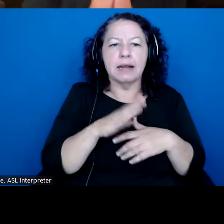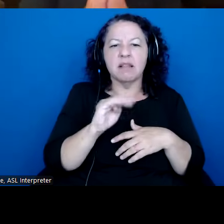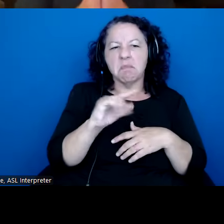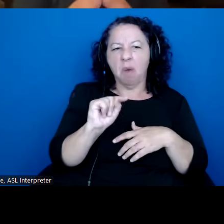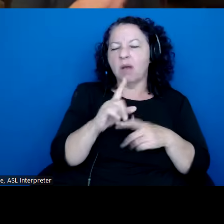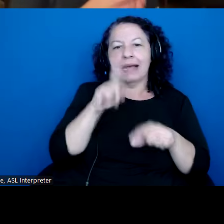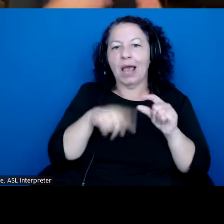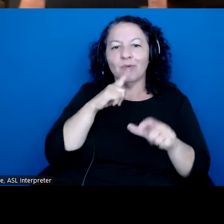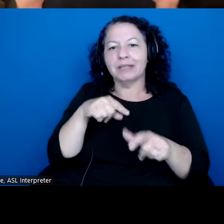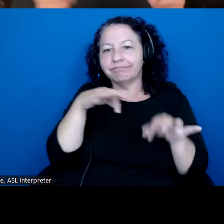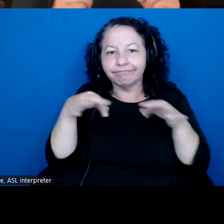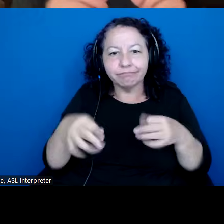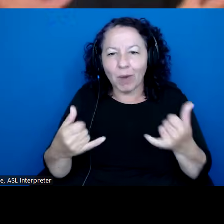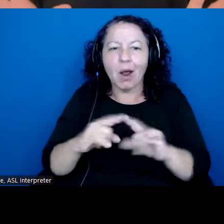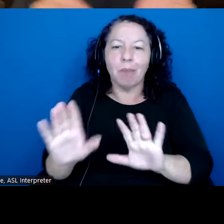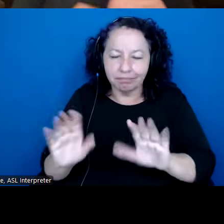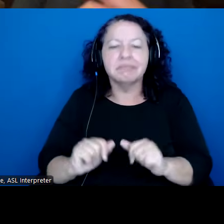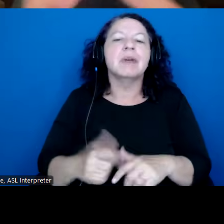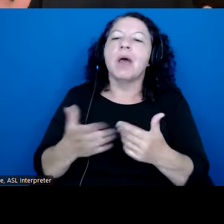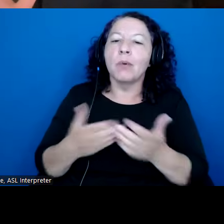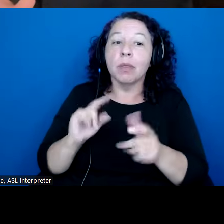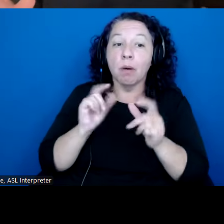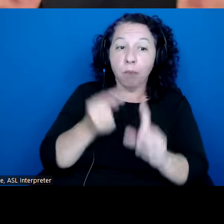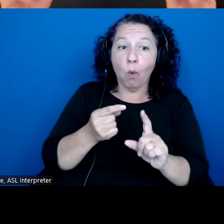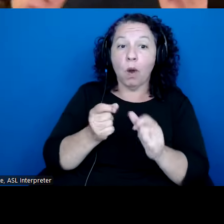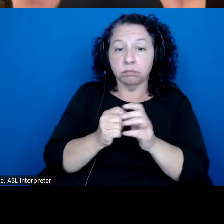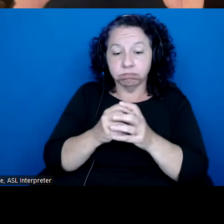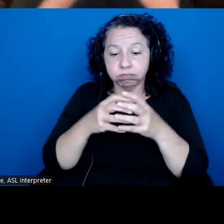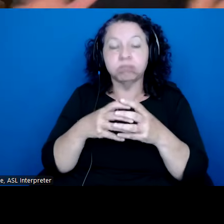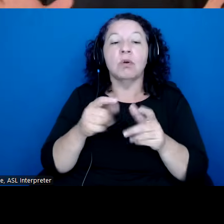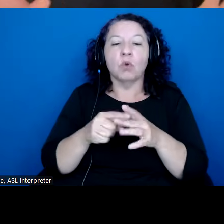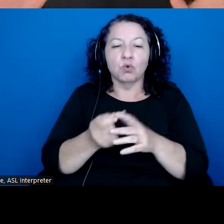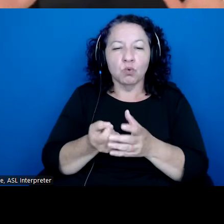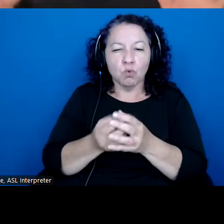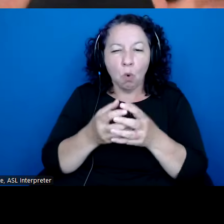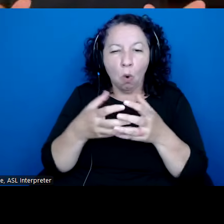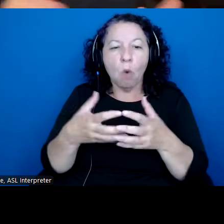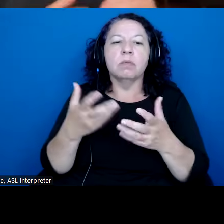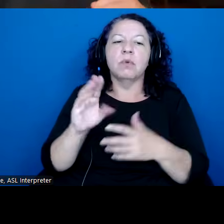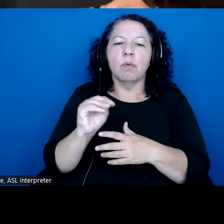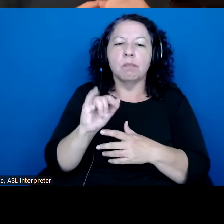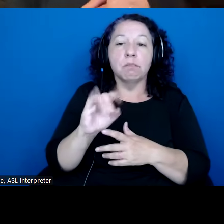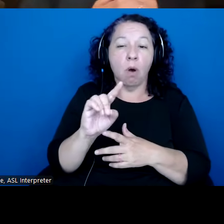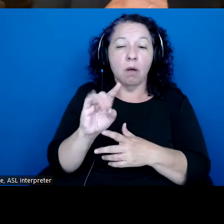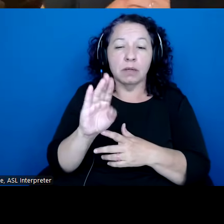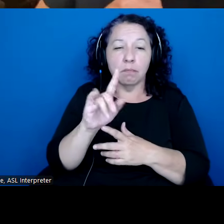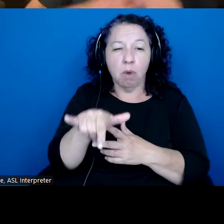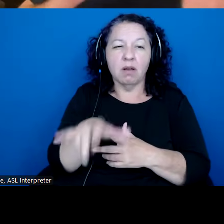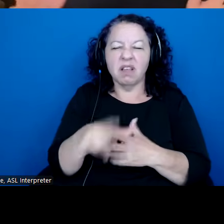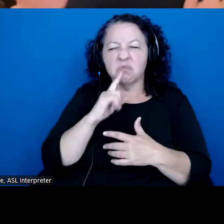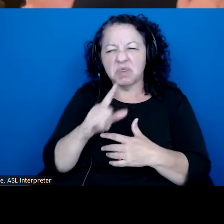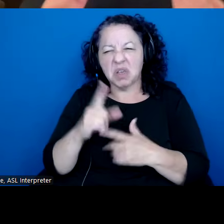but so malted barley, that is the point where everyone is pretty much in agreement about what this ingredient